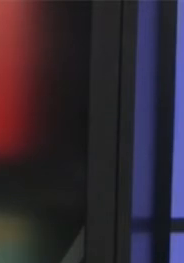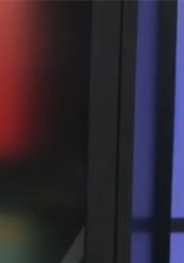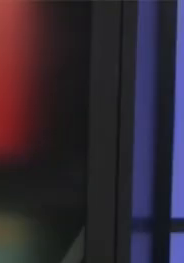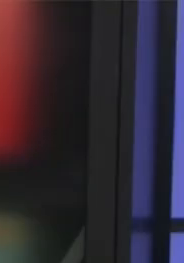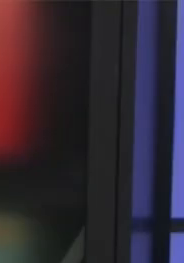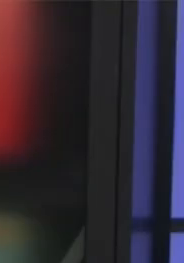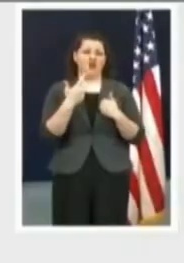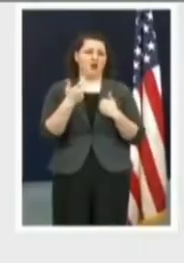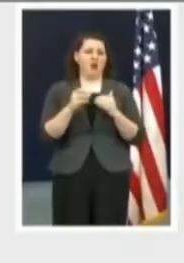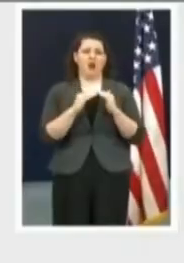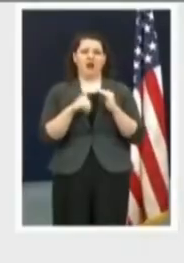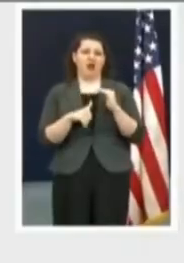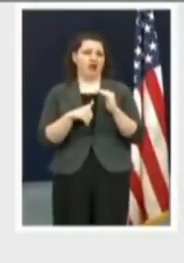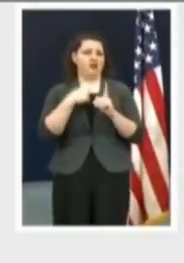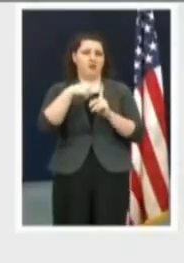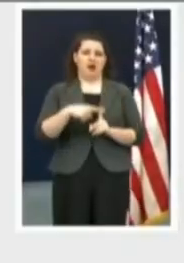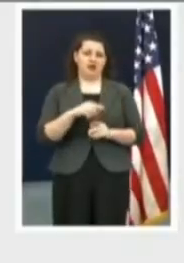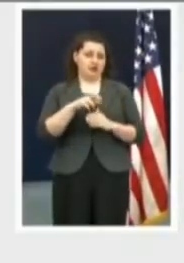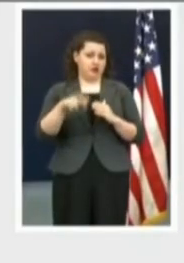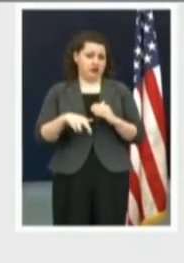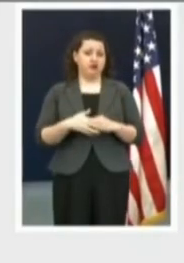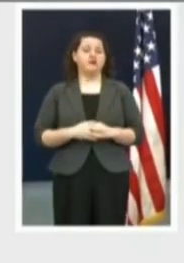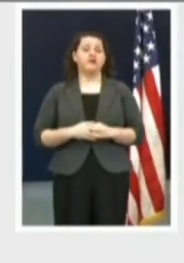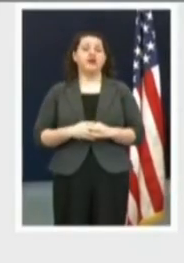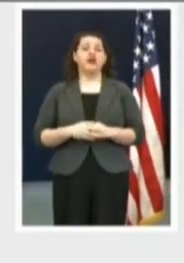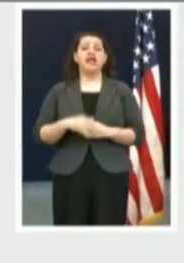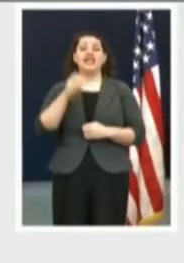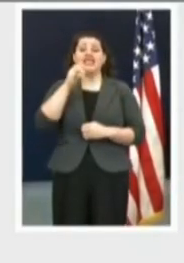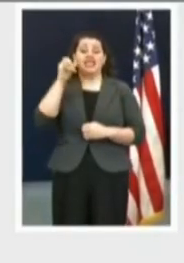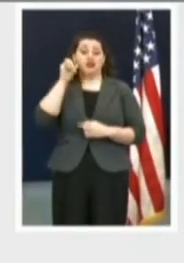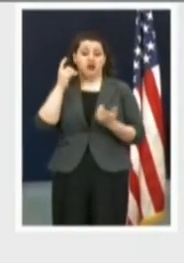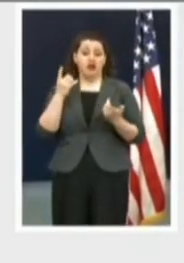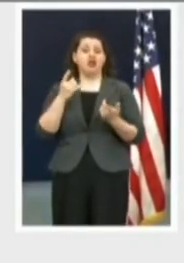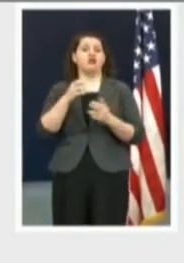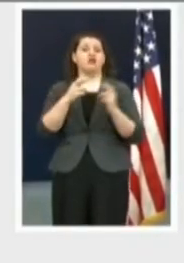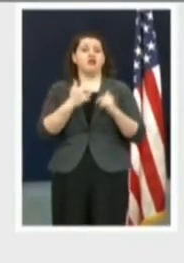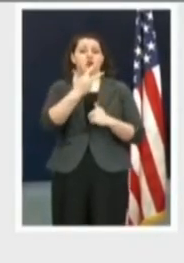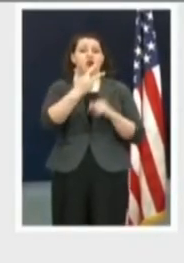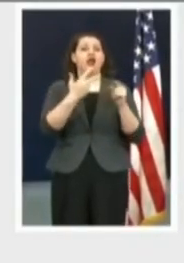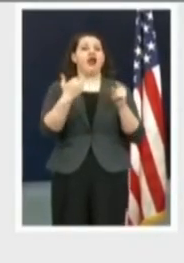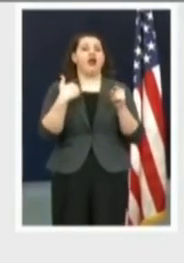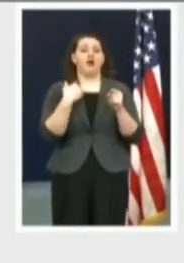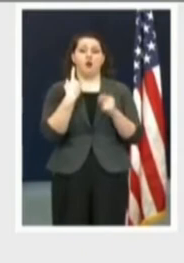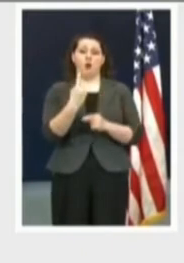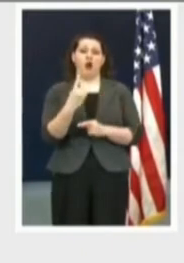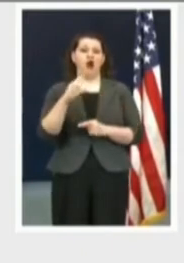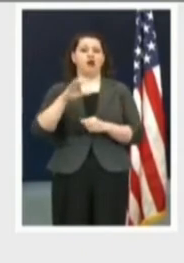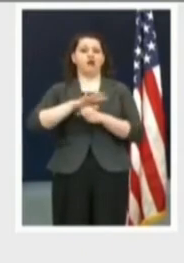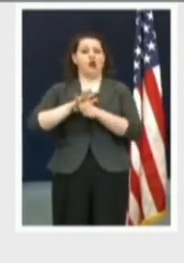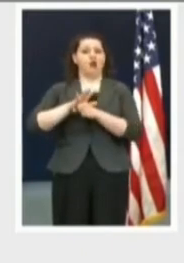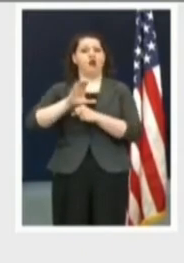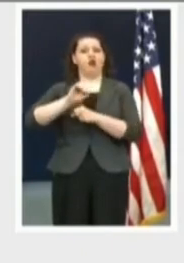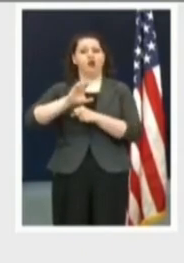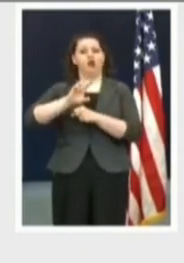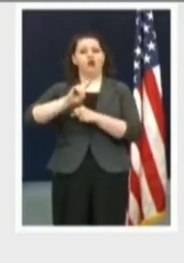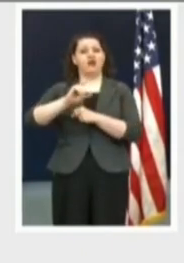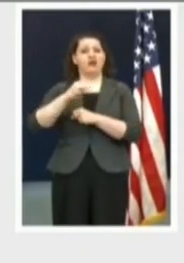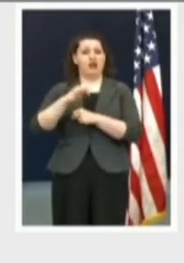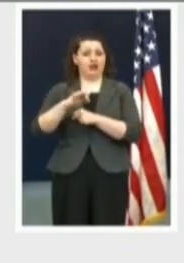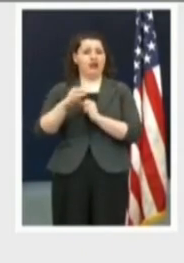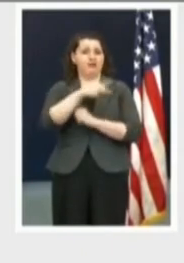Iowa. As of yesterday in Region 3, we had one COVID-19 patient that was hospitalized.